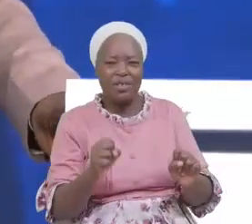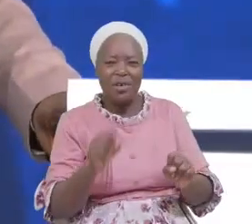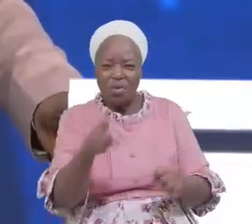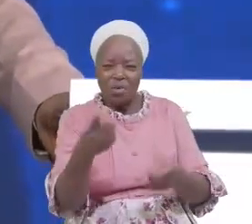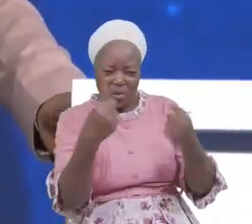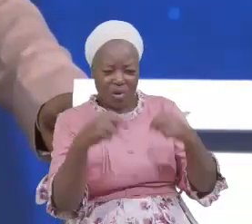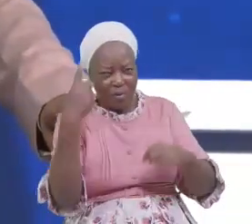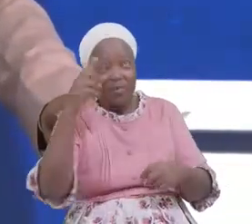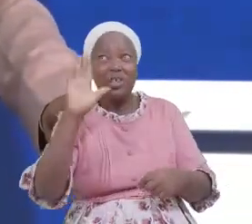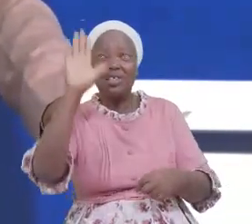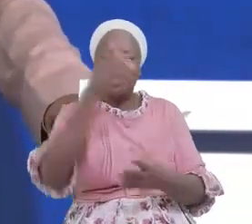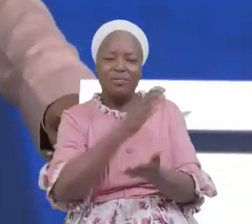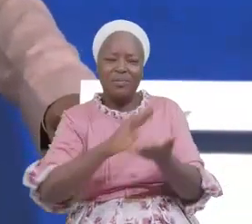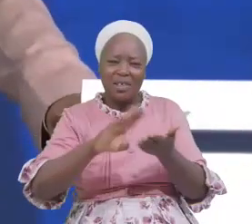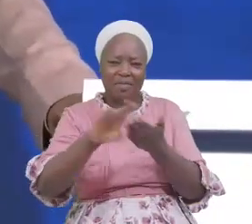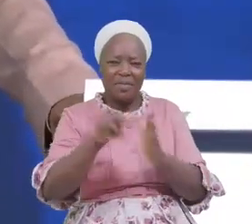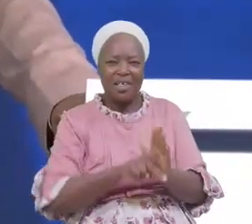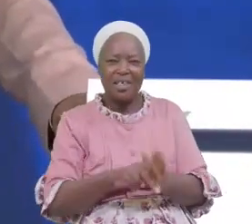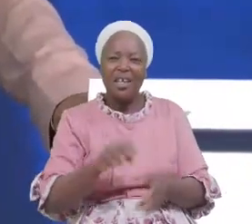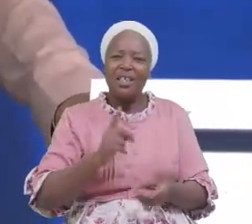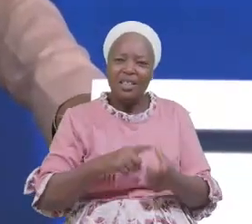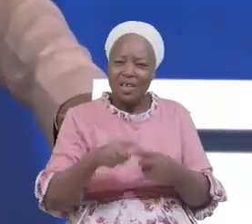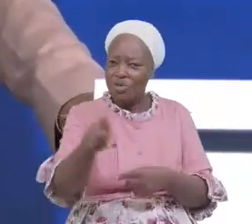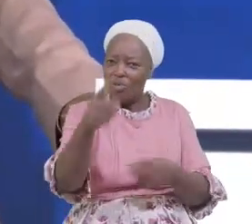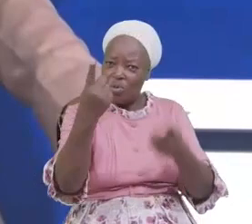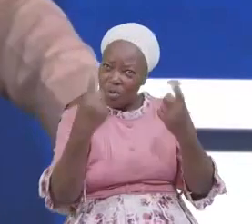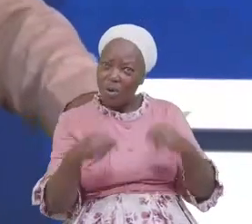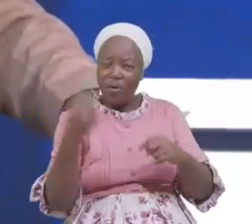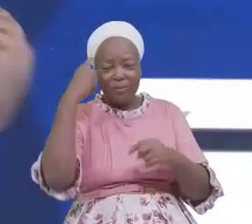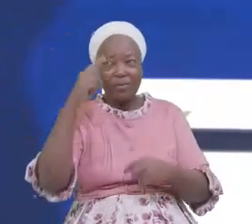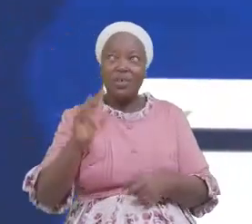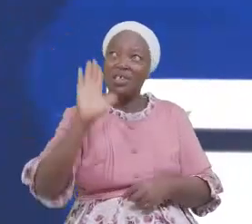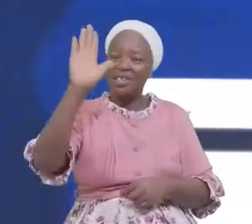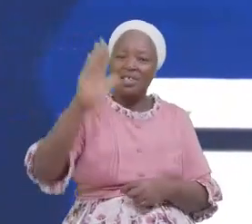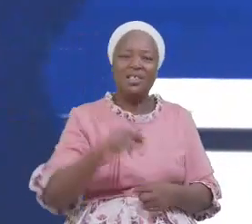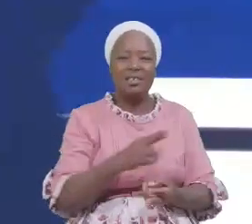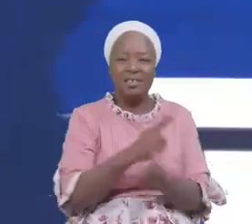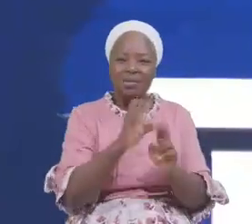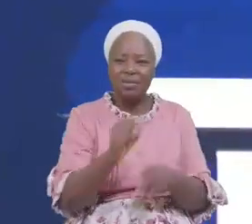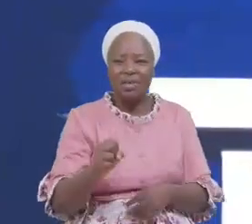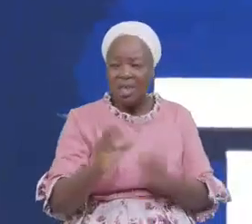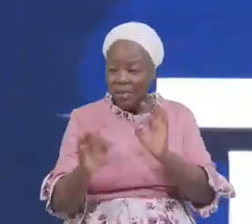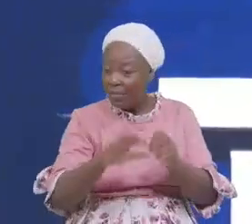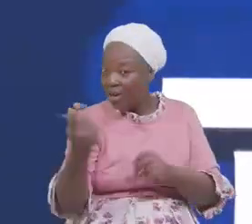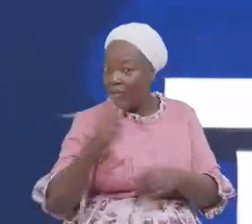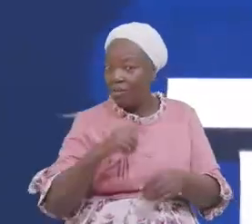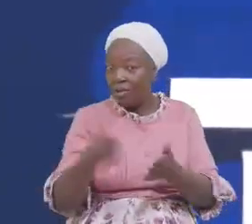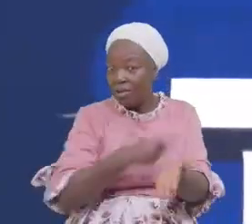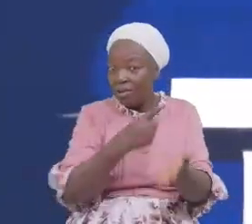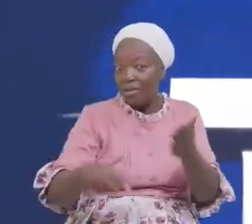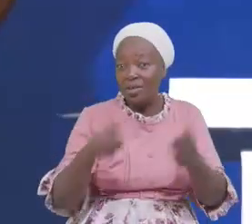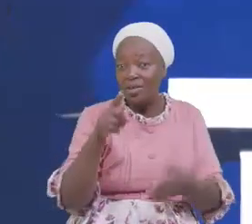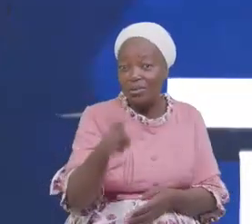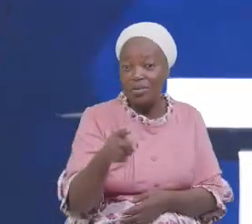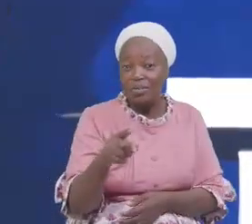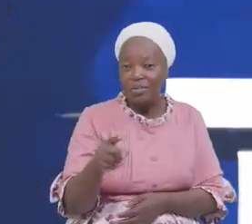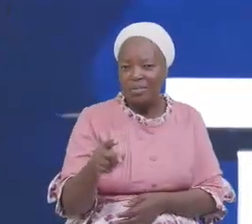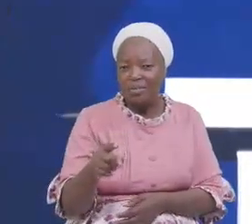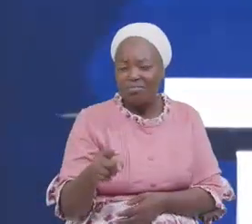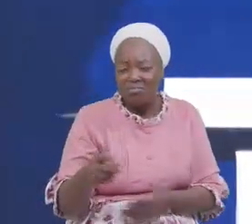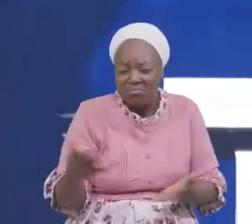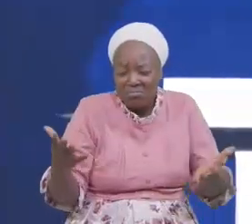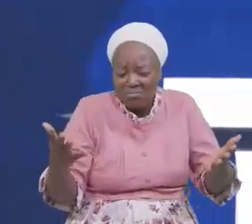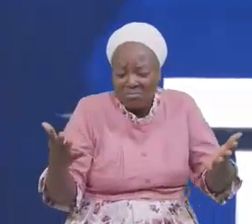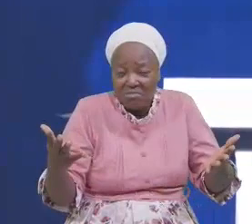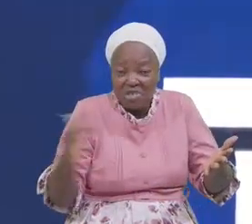his forgiveness. You come for his redemption. If anybody criticizes you, you act